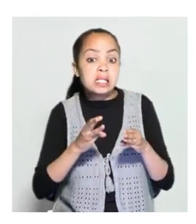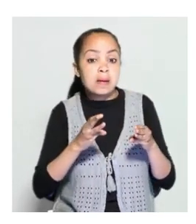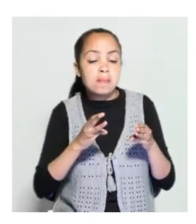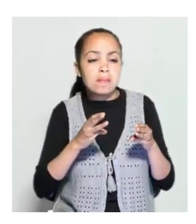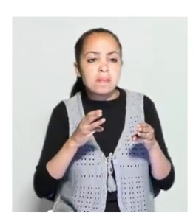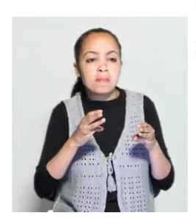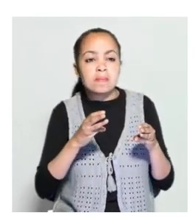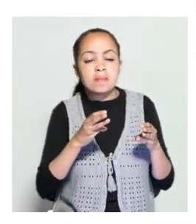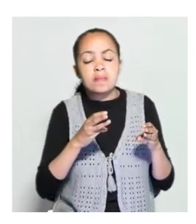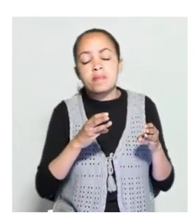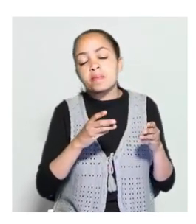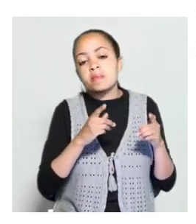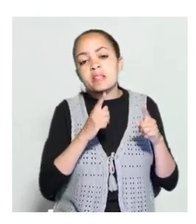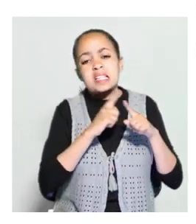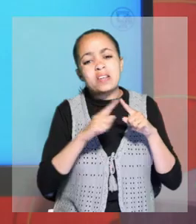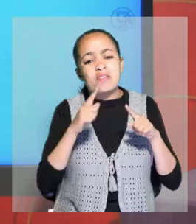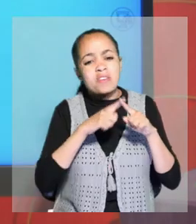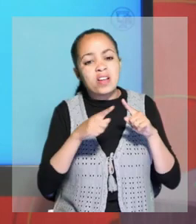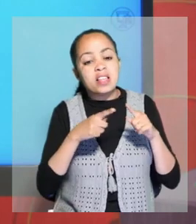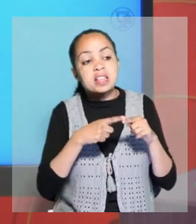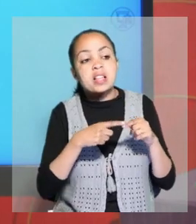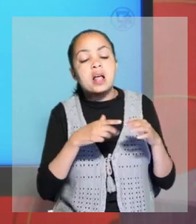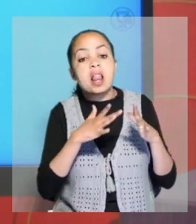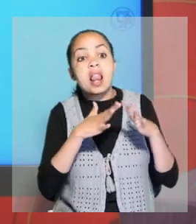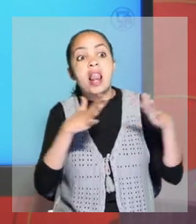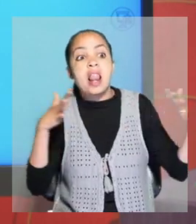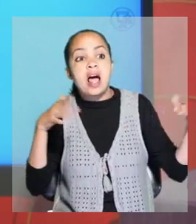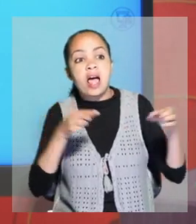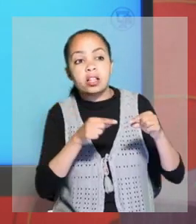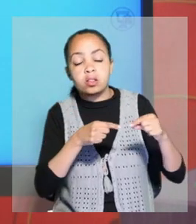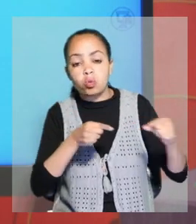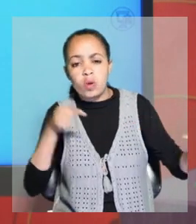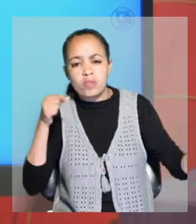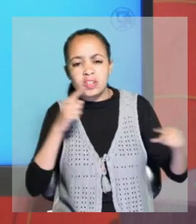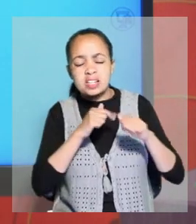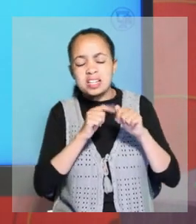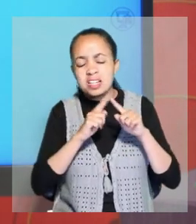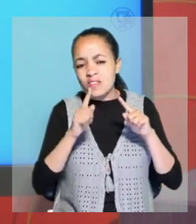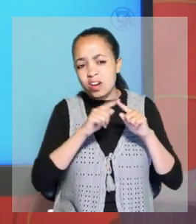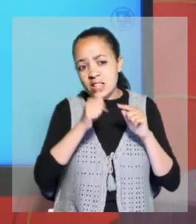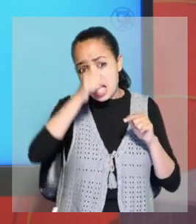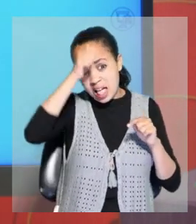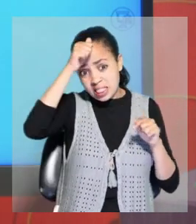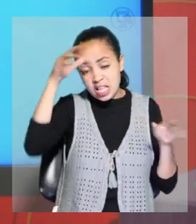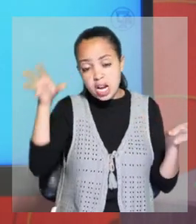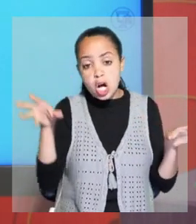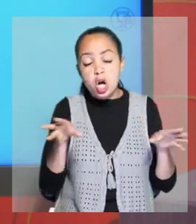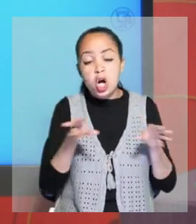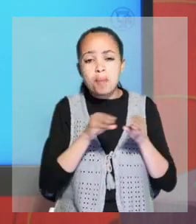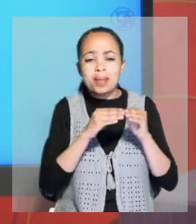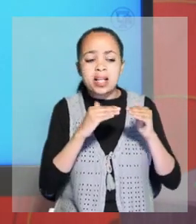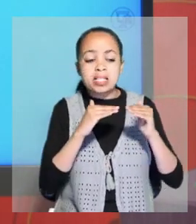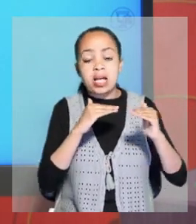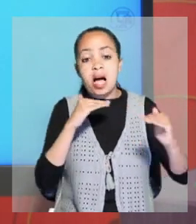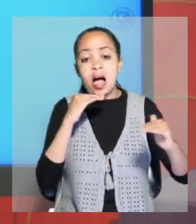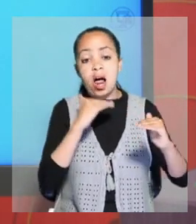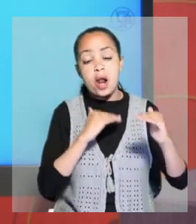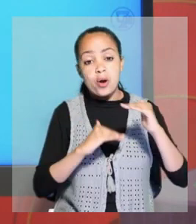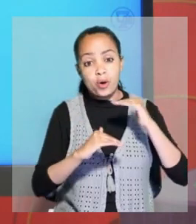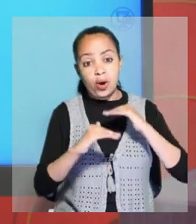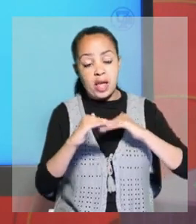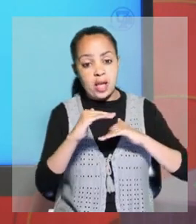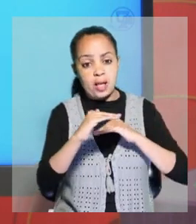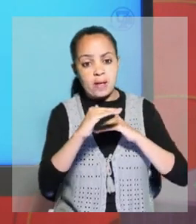capture different wavelengths of lights. Different antenna complex or an array of chlorophyll in the